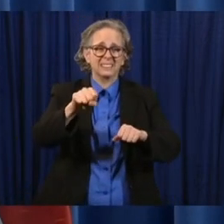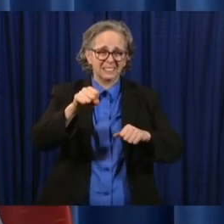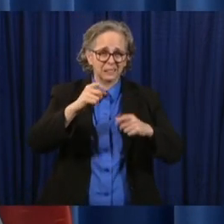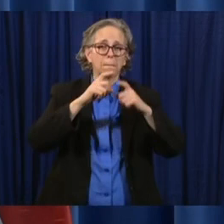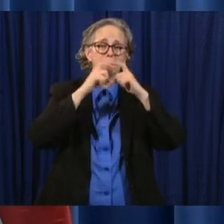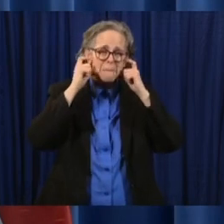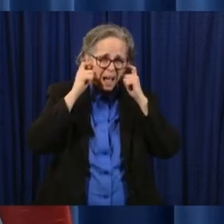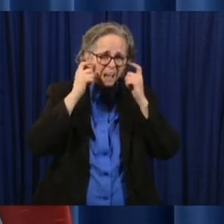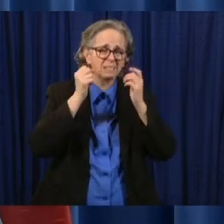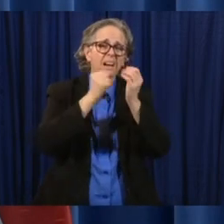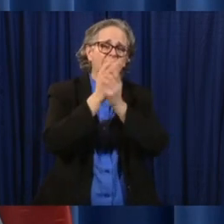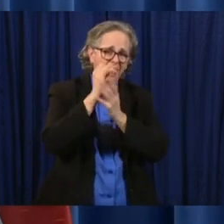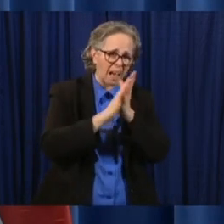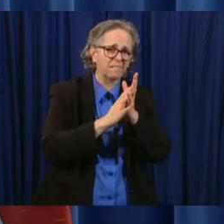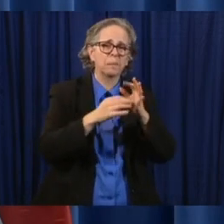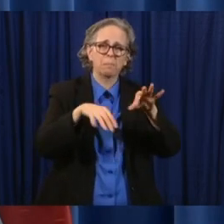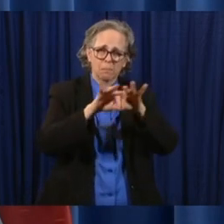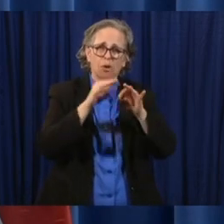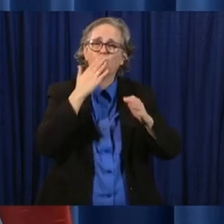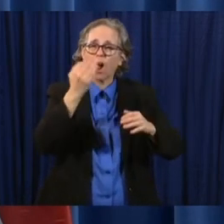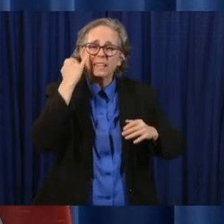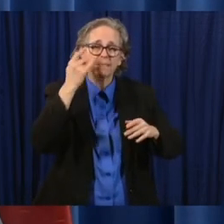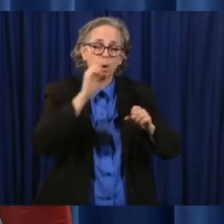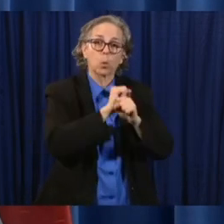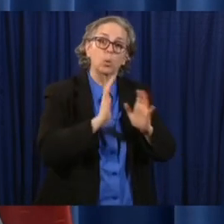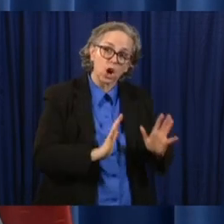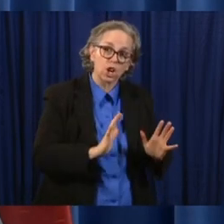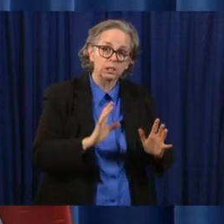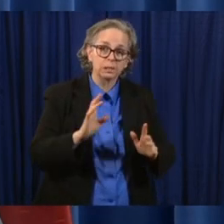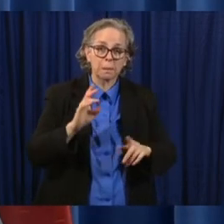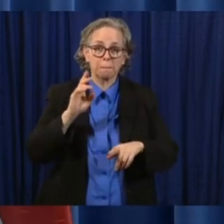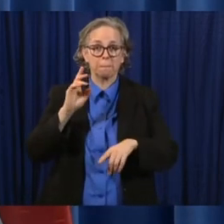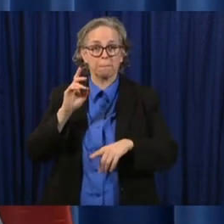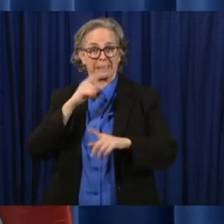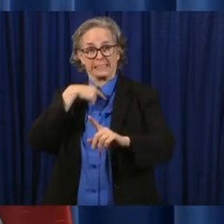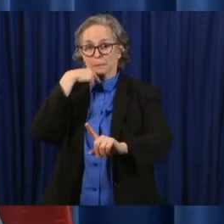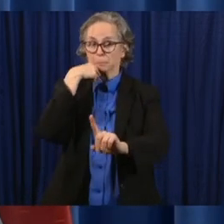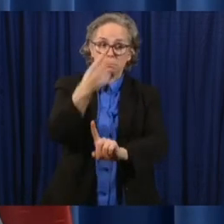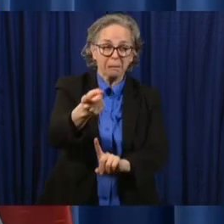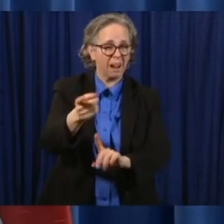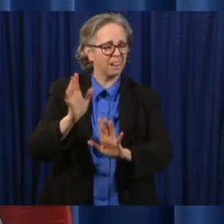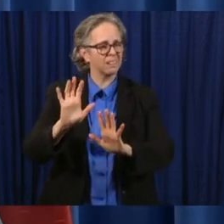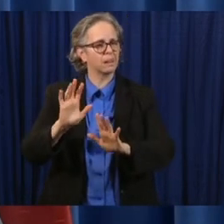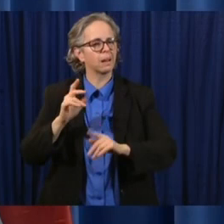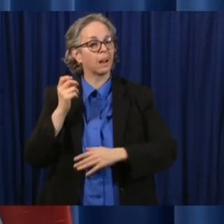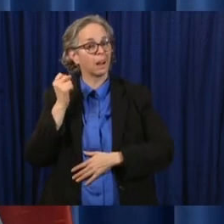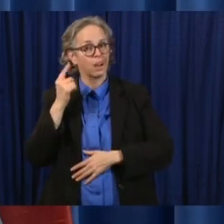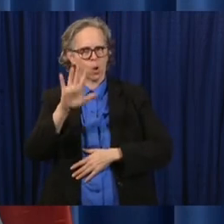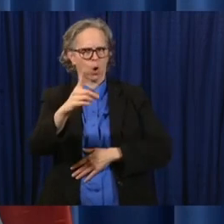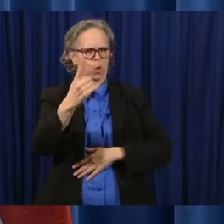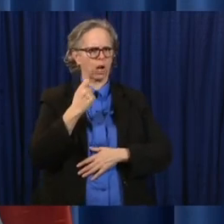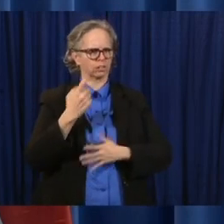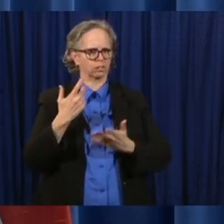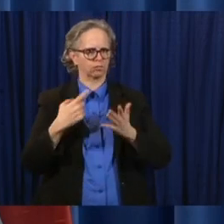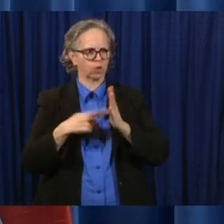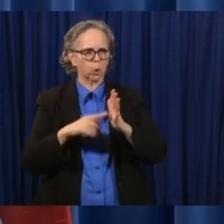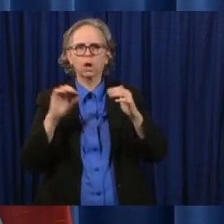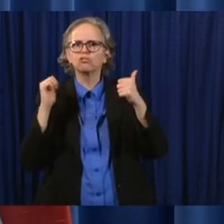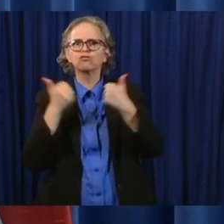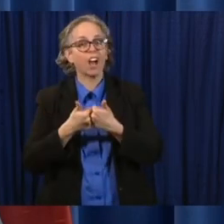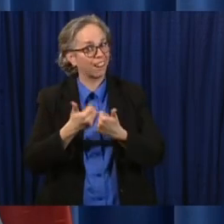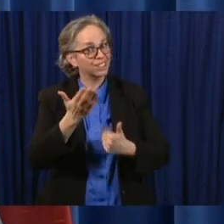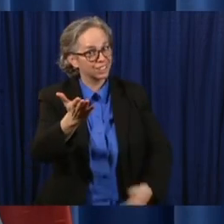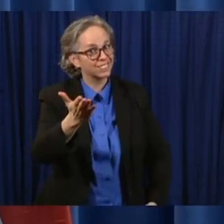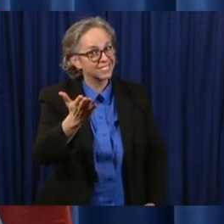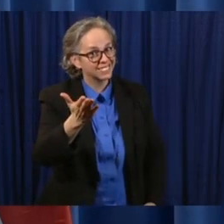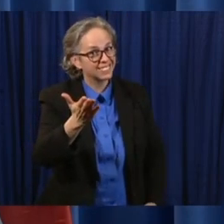I think that question recognizes what the challenge is. That the challenge is not just, is there a state